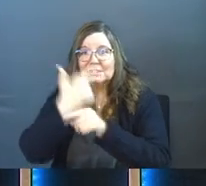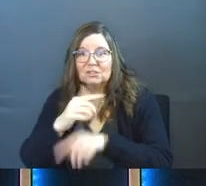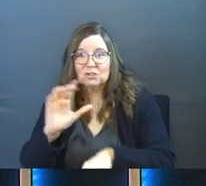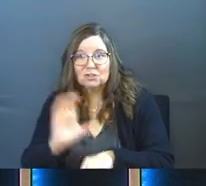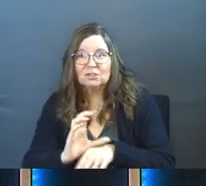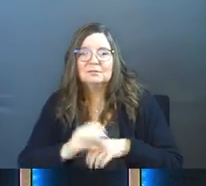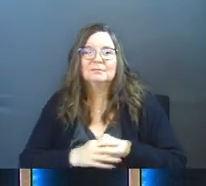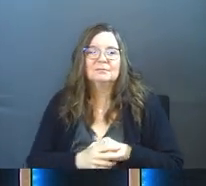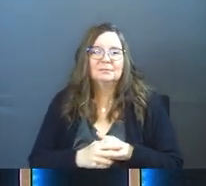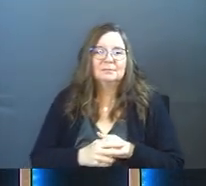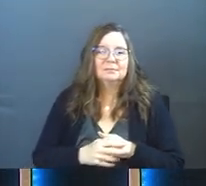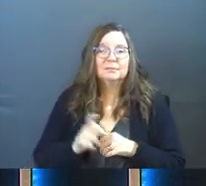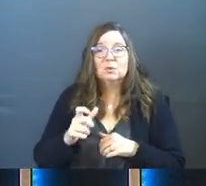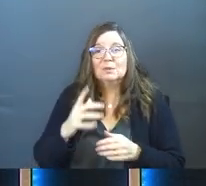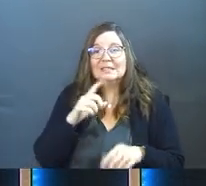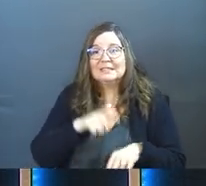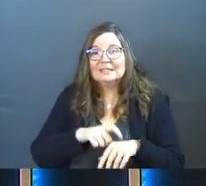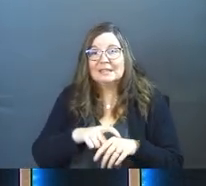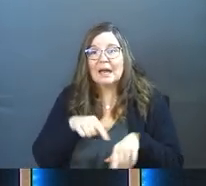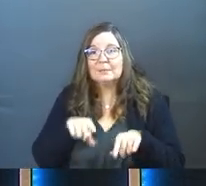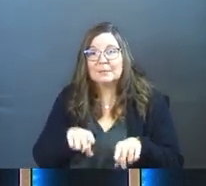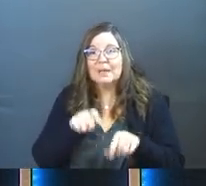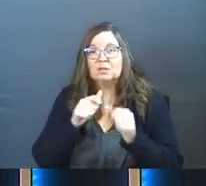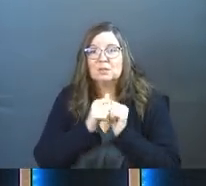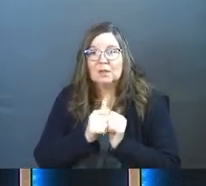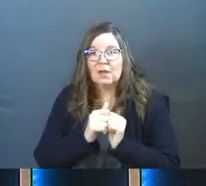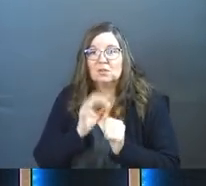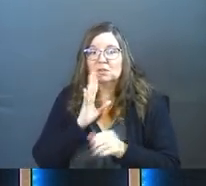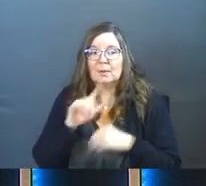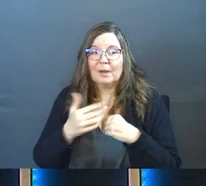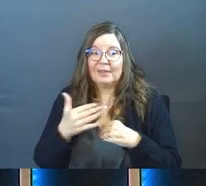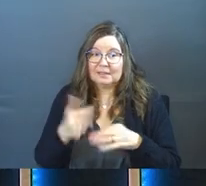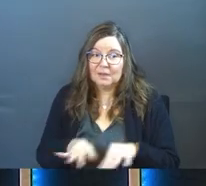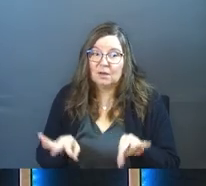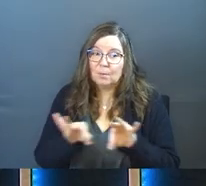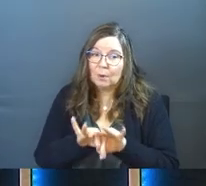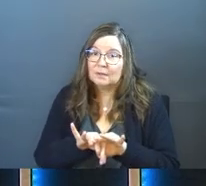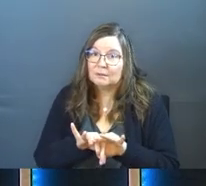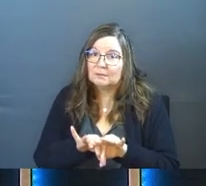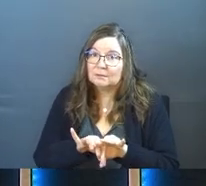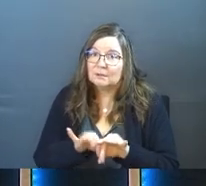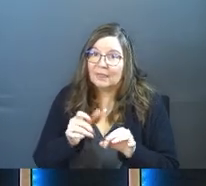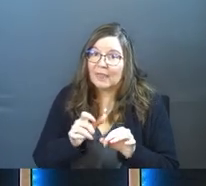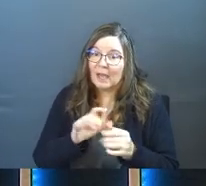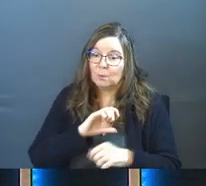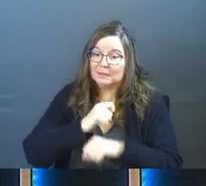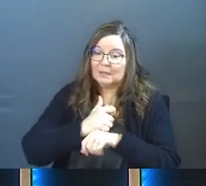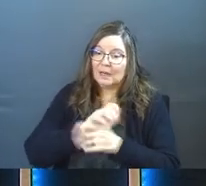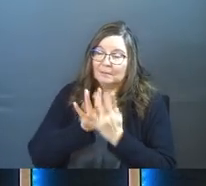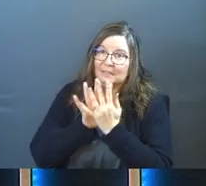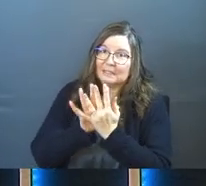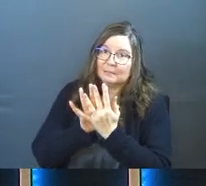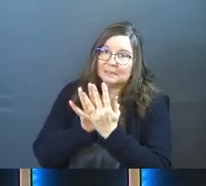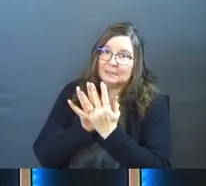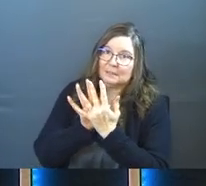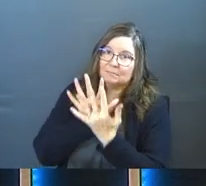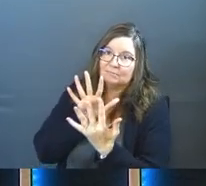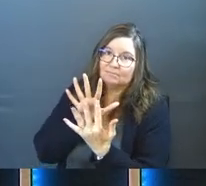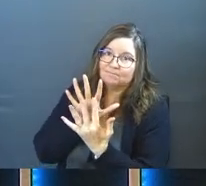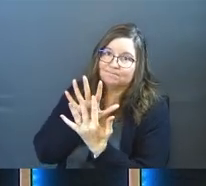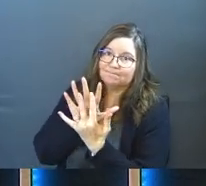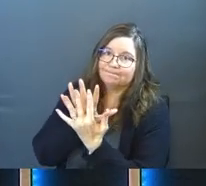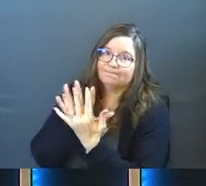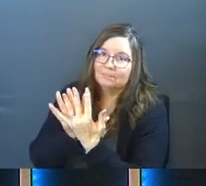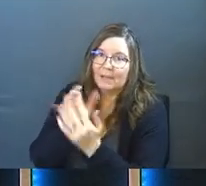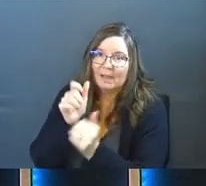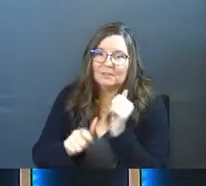in the church, you need time spent together talking about things that are important. That's gonna build intimacy every single time. So